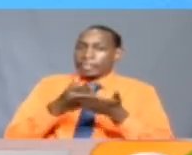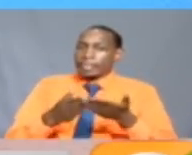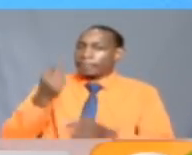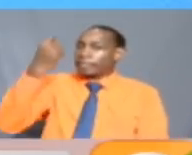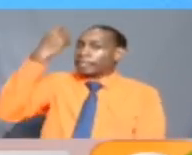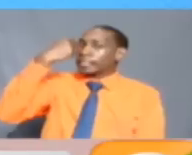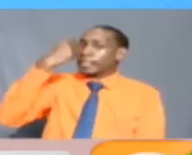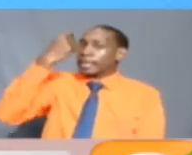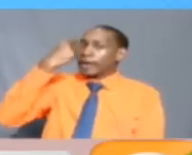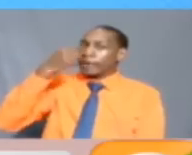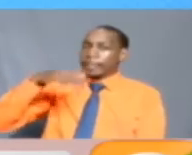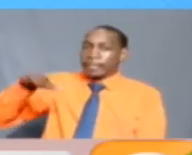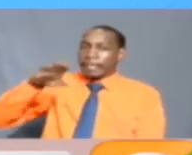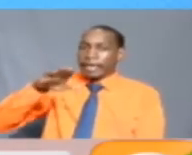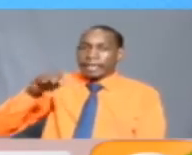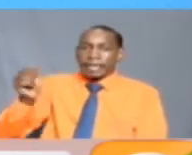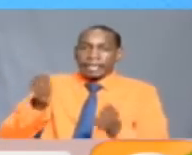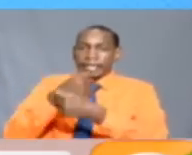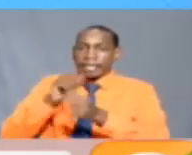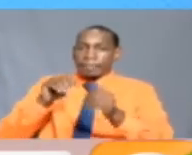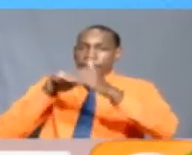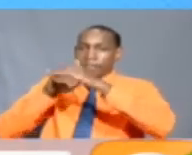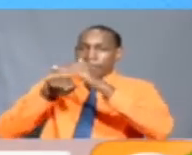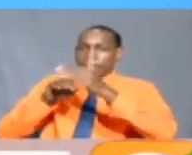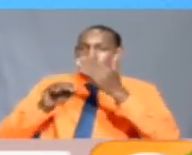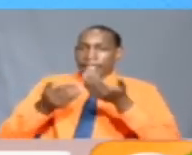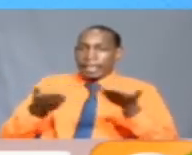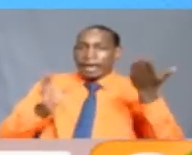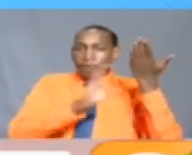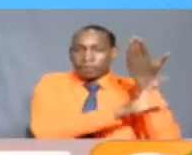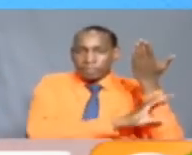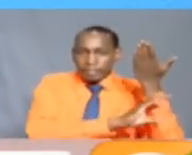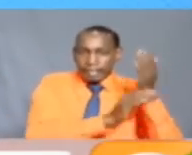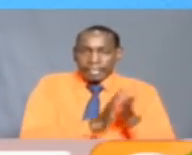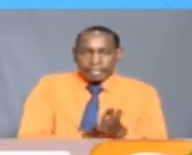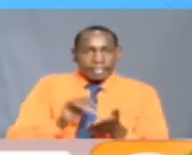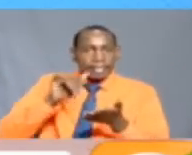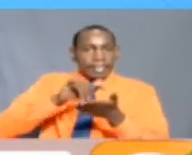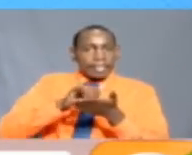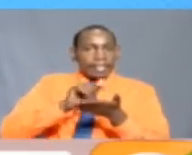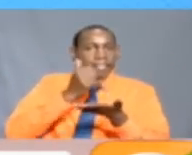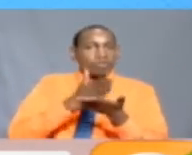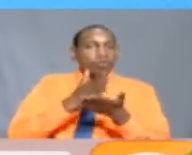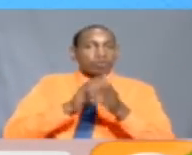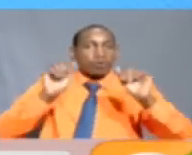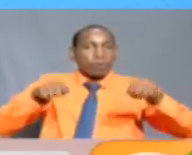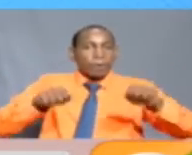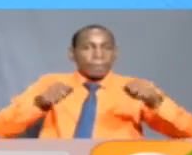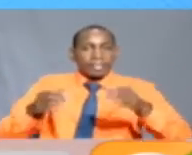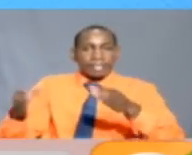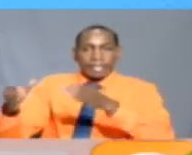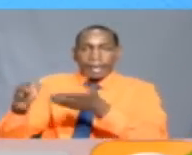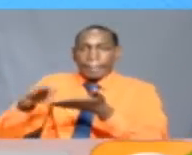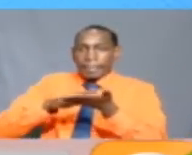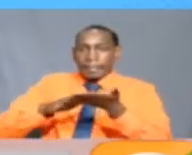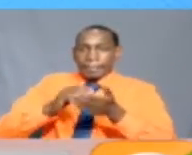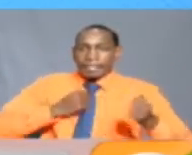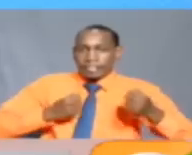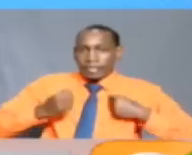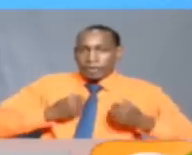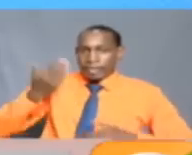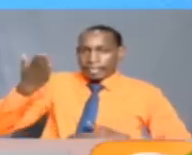vaccines to inaccessible areas across the country? Well, that's actually possible. A company based in Rwanda